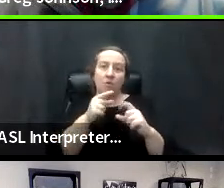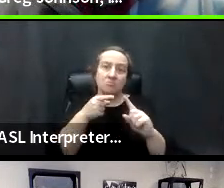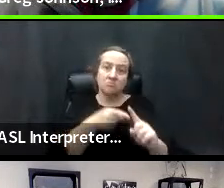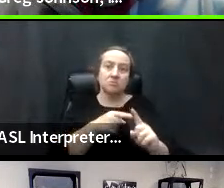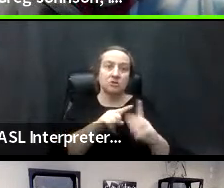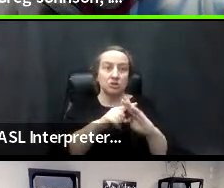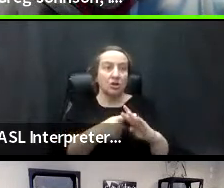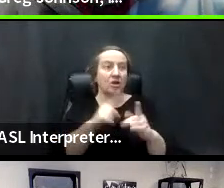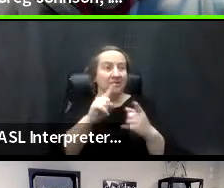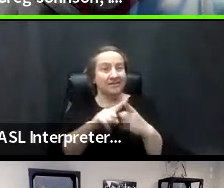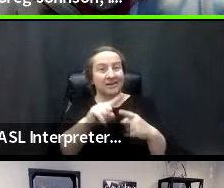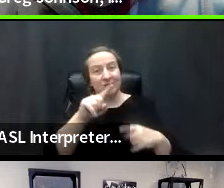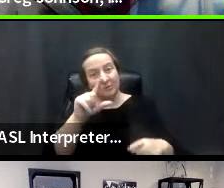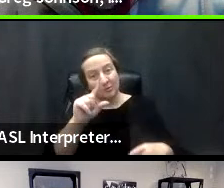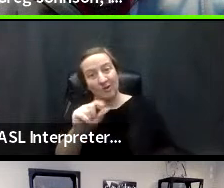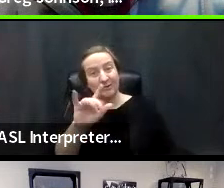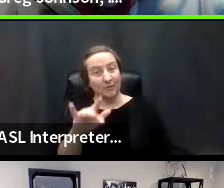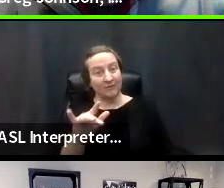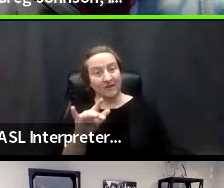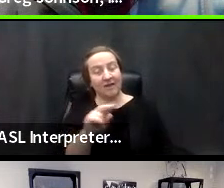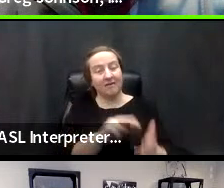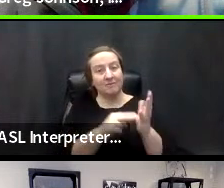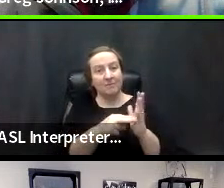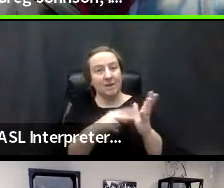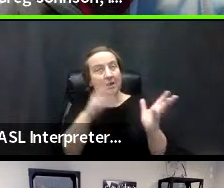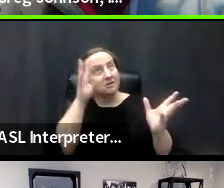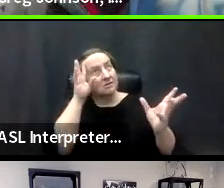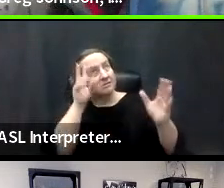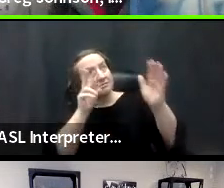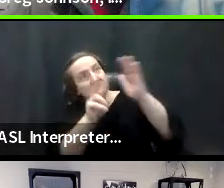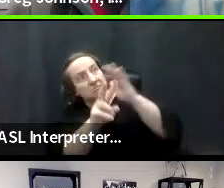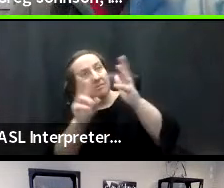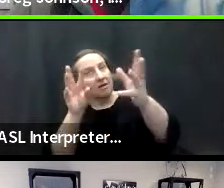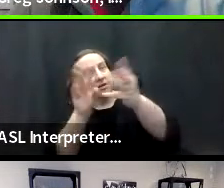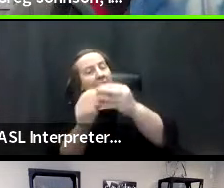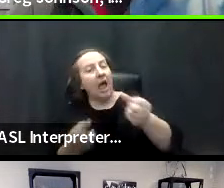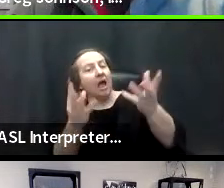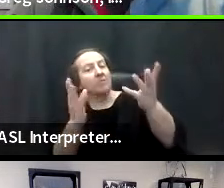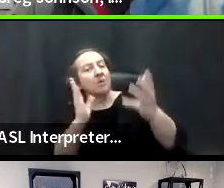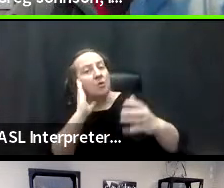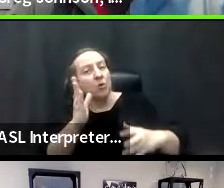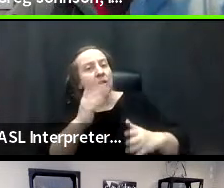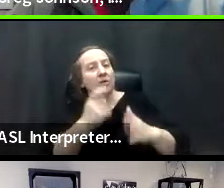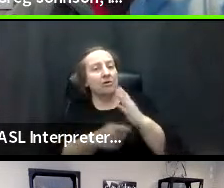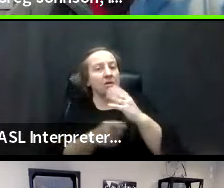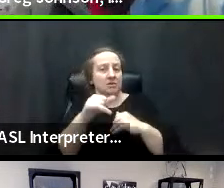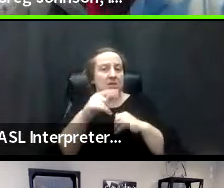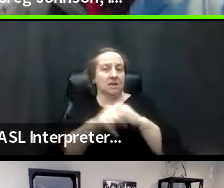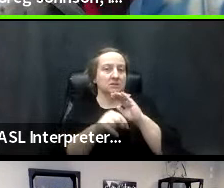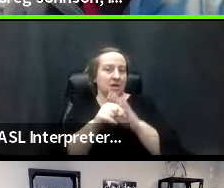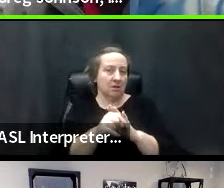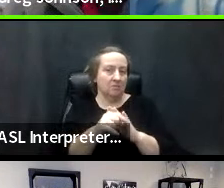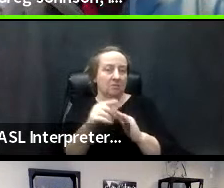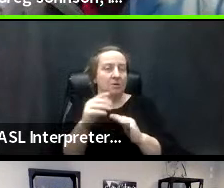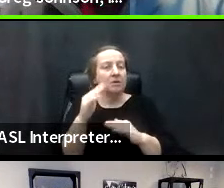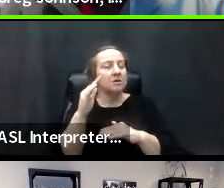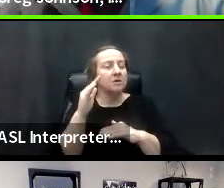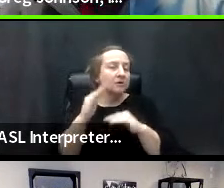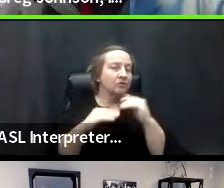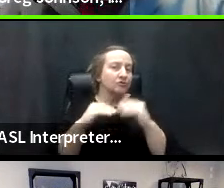until 2025. So all of that is taken into account, and that construction would go for a period